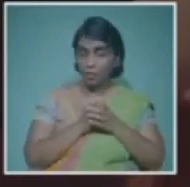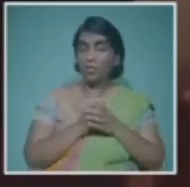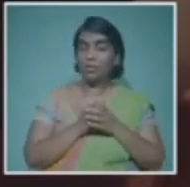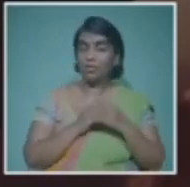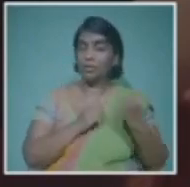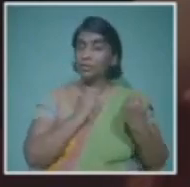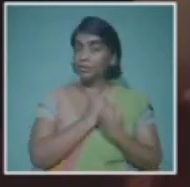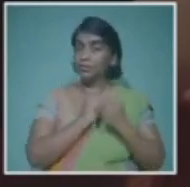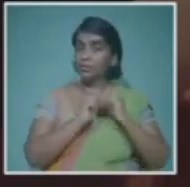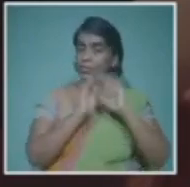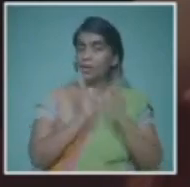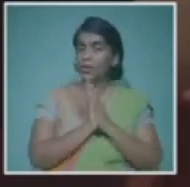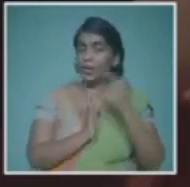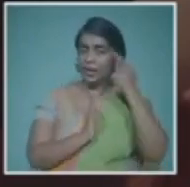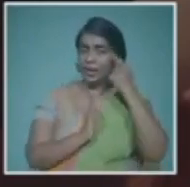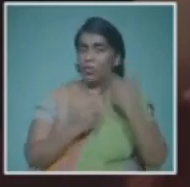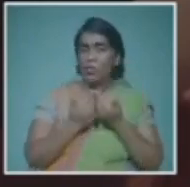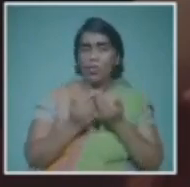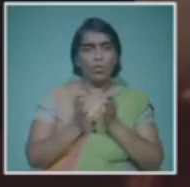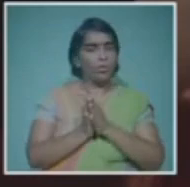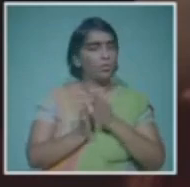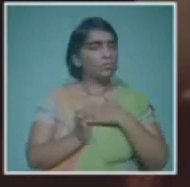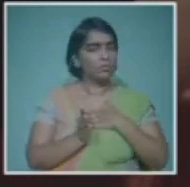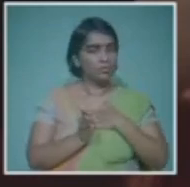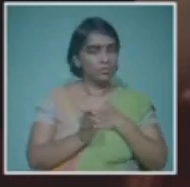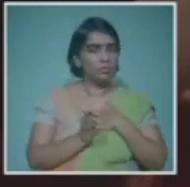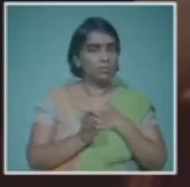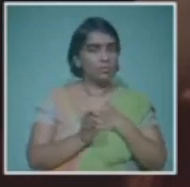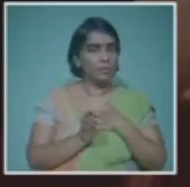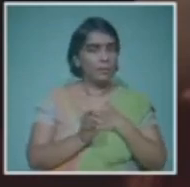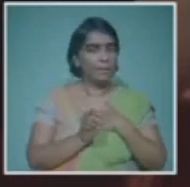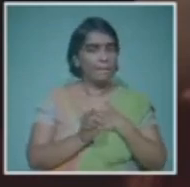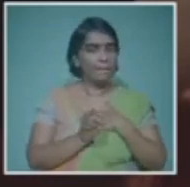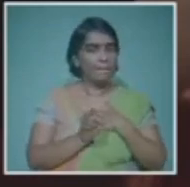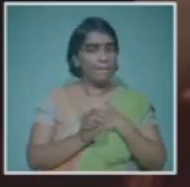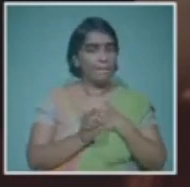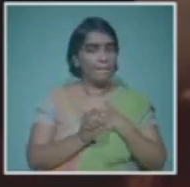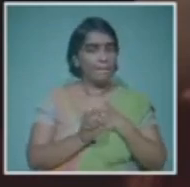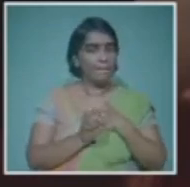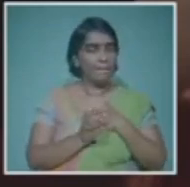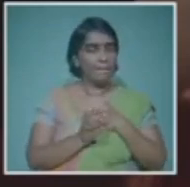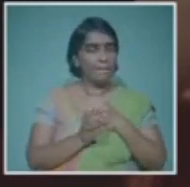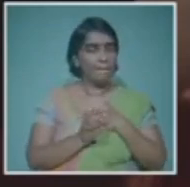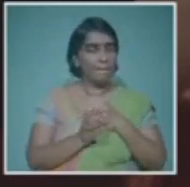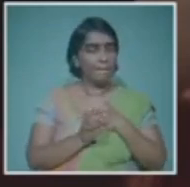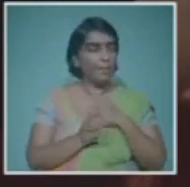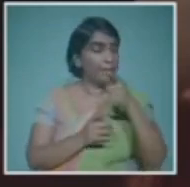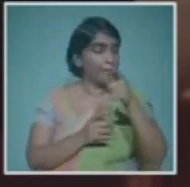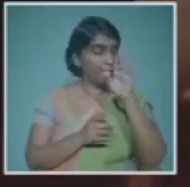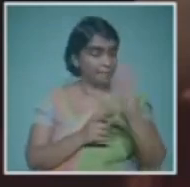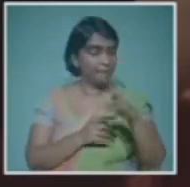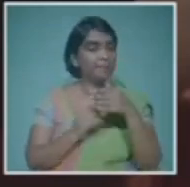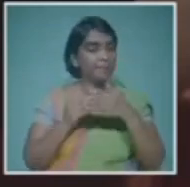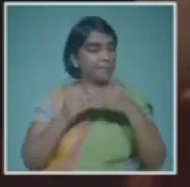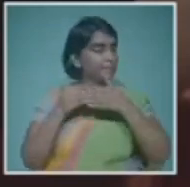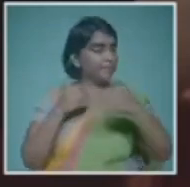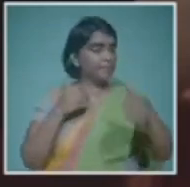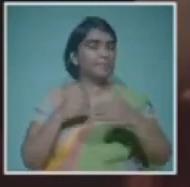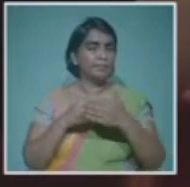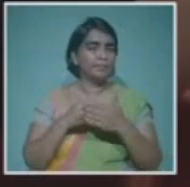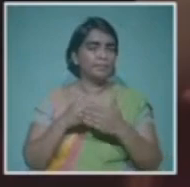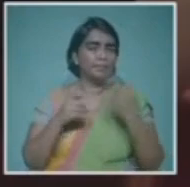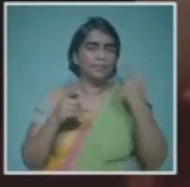himself and the fellow people the courage he will want to take, how to change the history. For